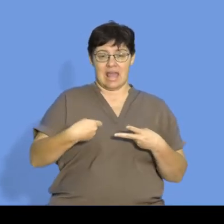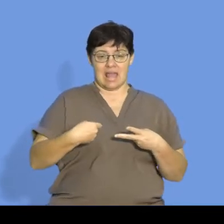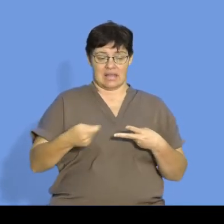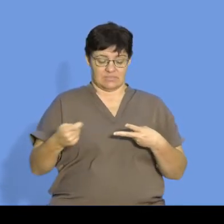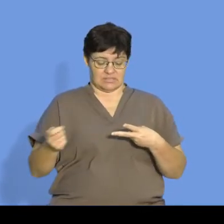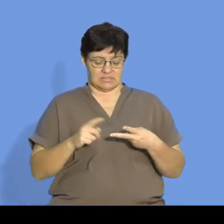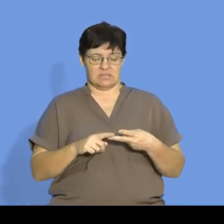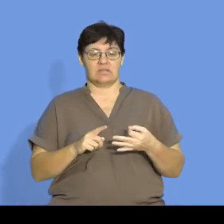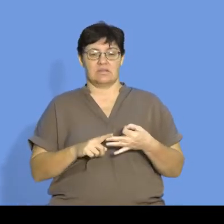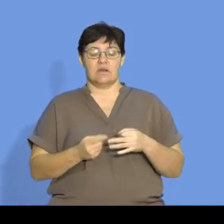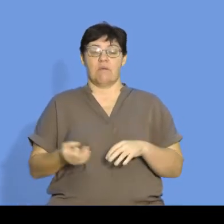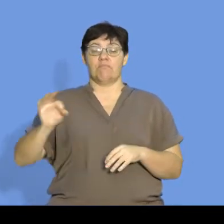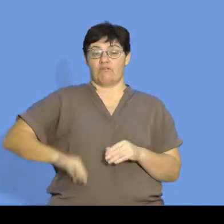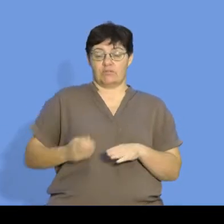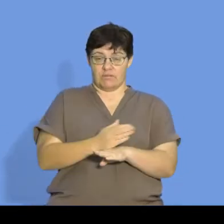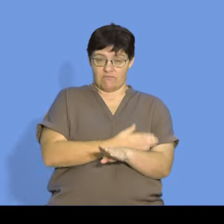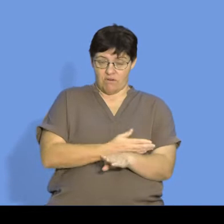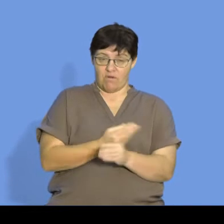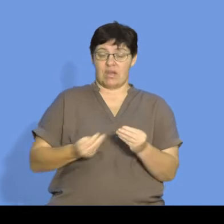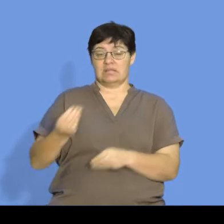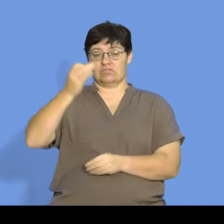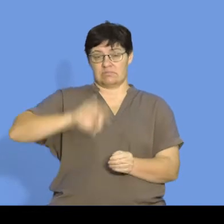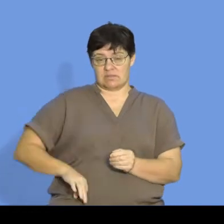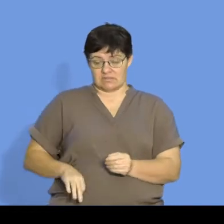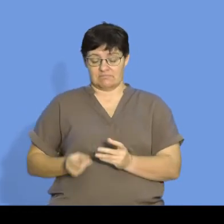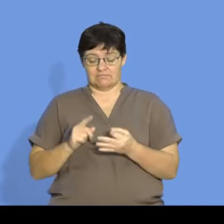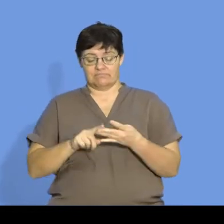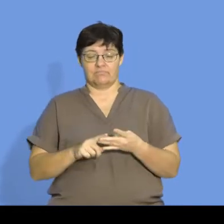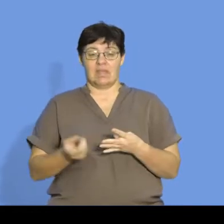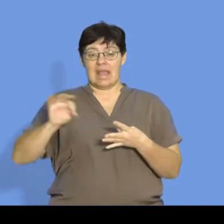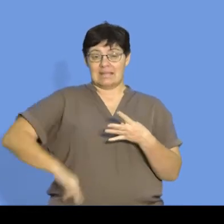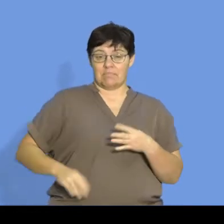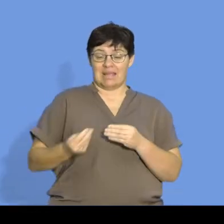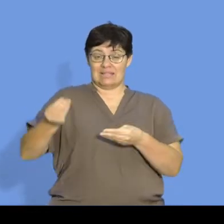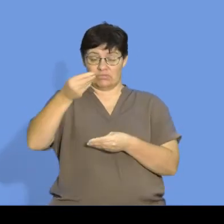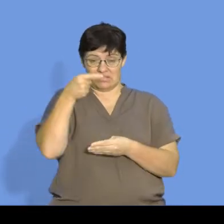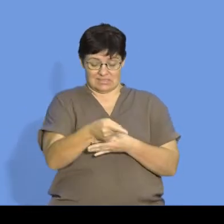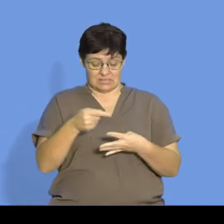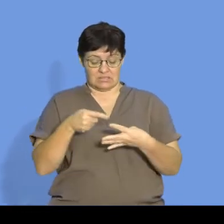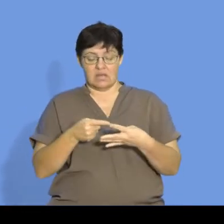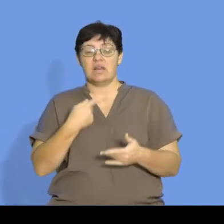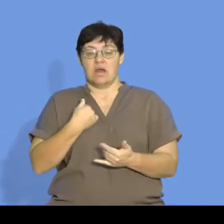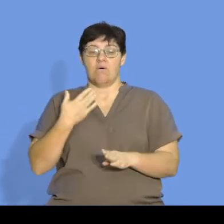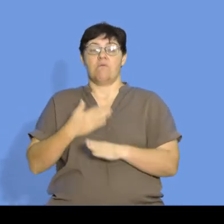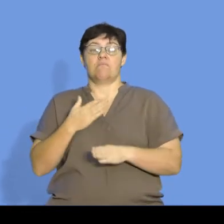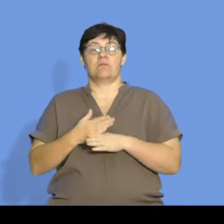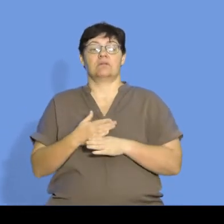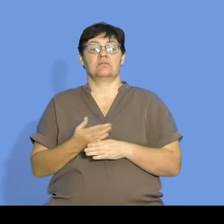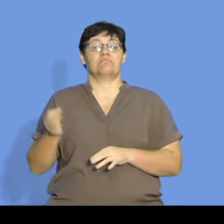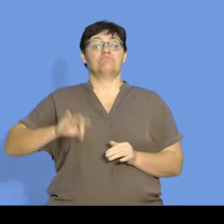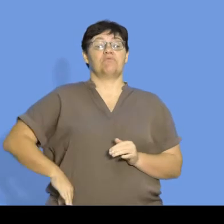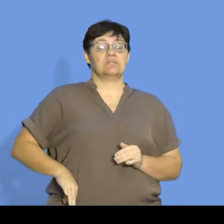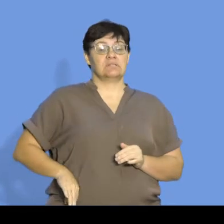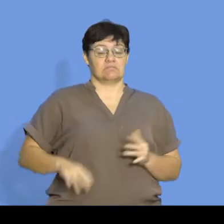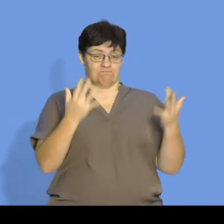profit before interest expense, I have my interest income. I'm expected to calculate my operating